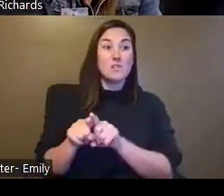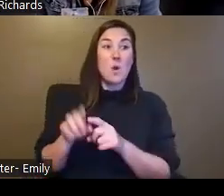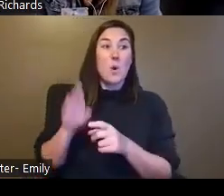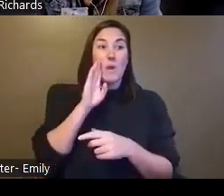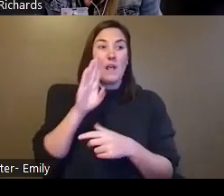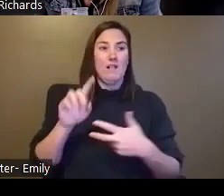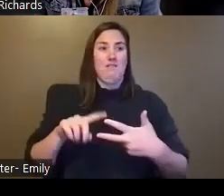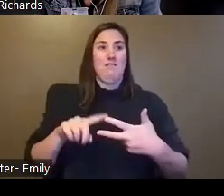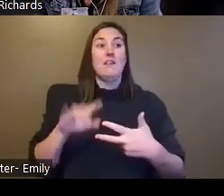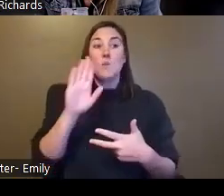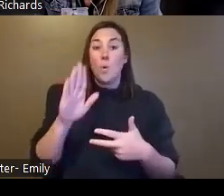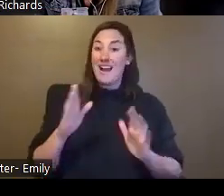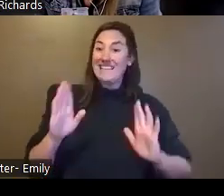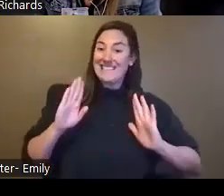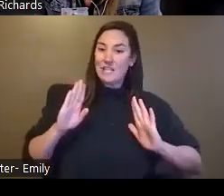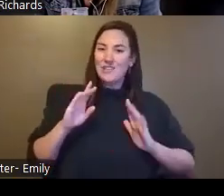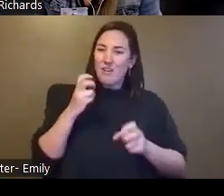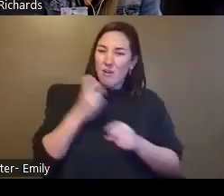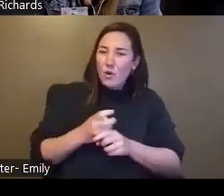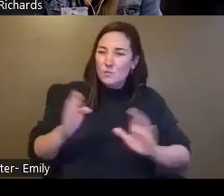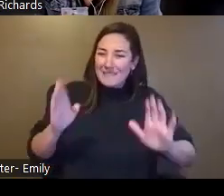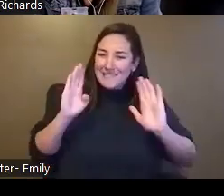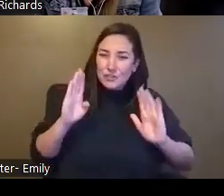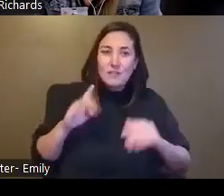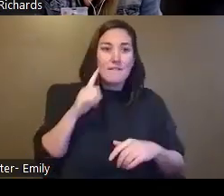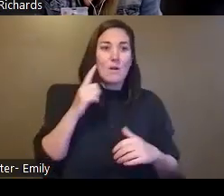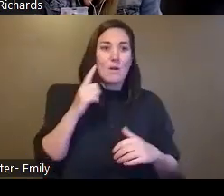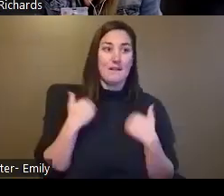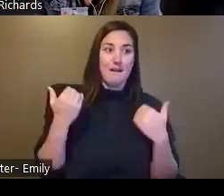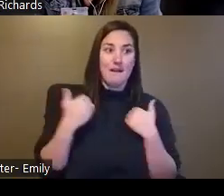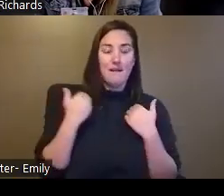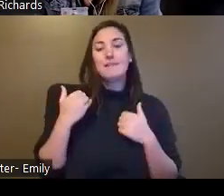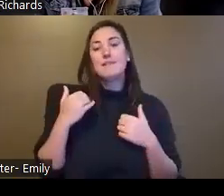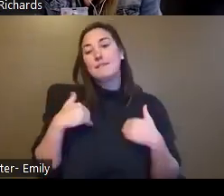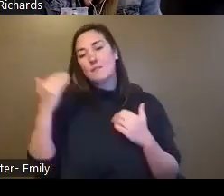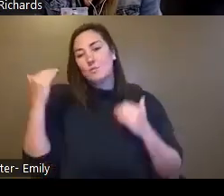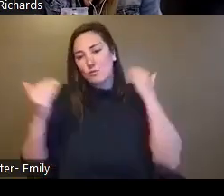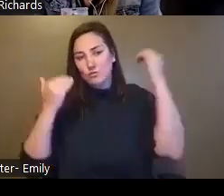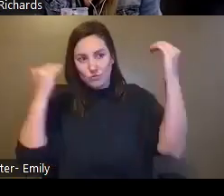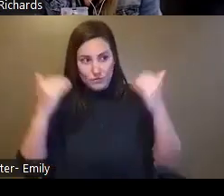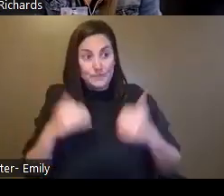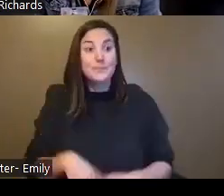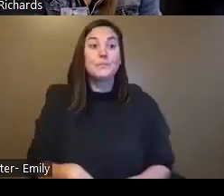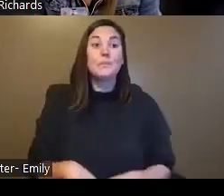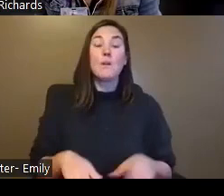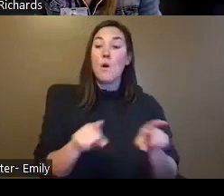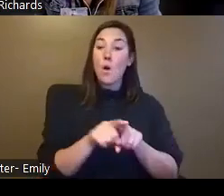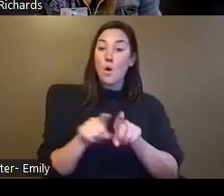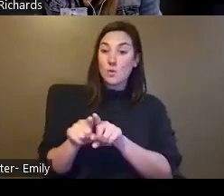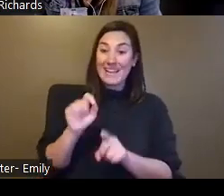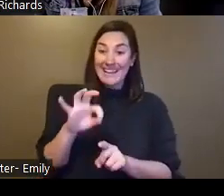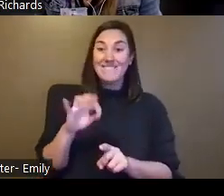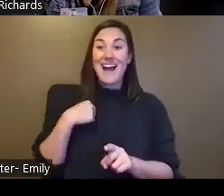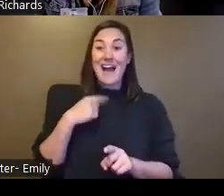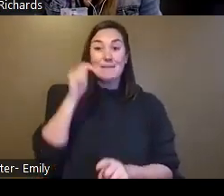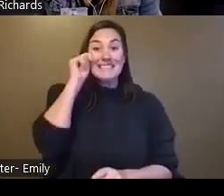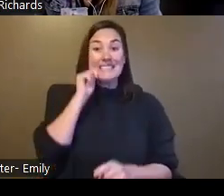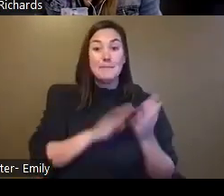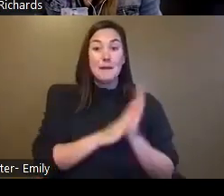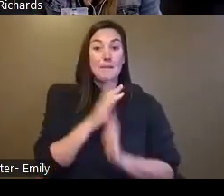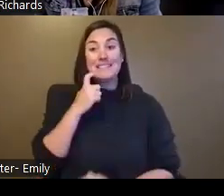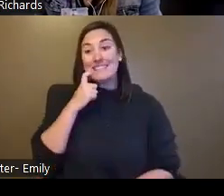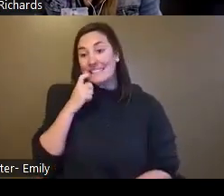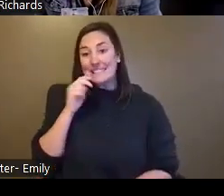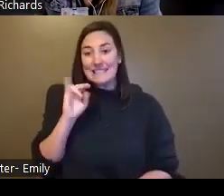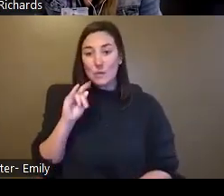youth and young adults, and that addiction to nicotine as a teen increases the